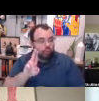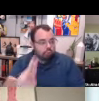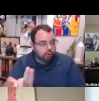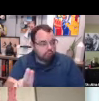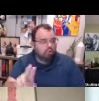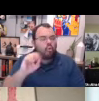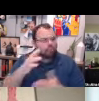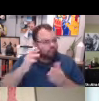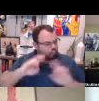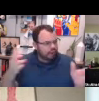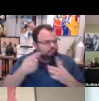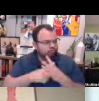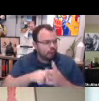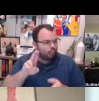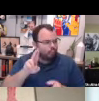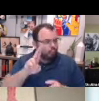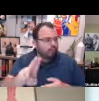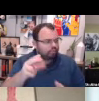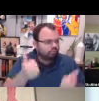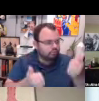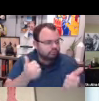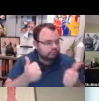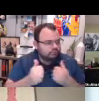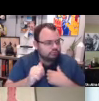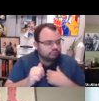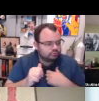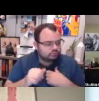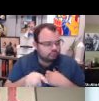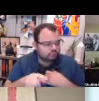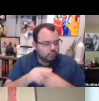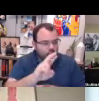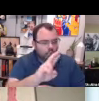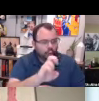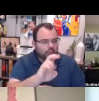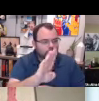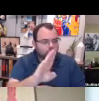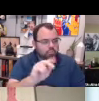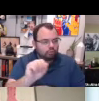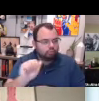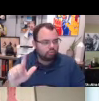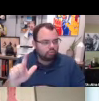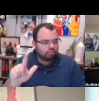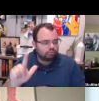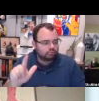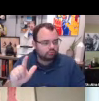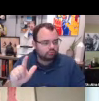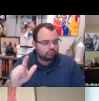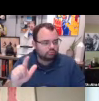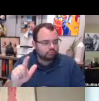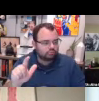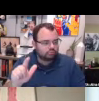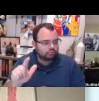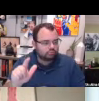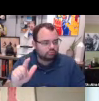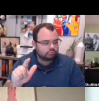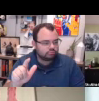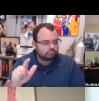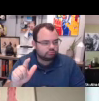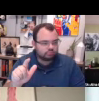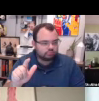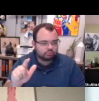Do you want to take any time to discuss any rebuttals, or do you want to just go ahead and